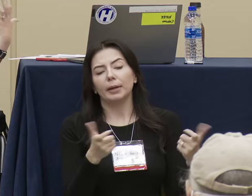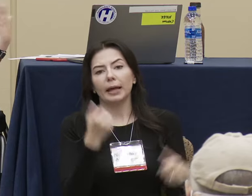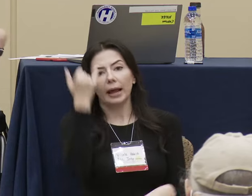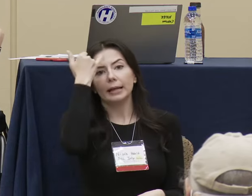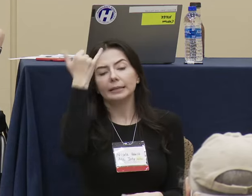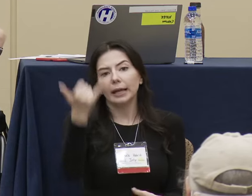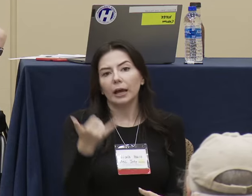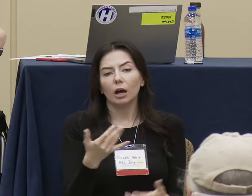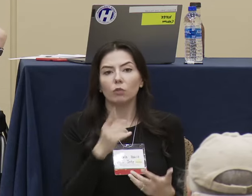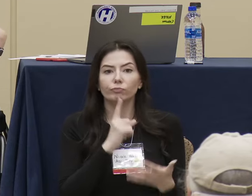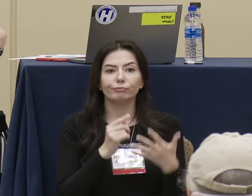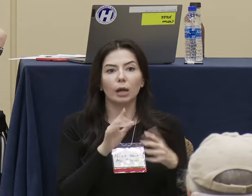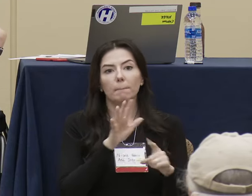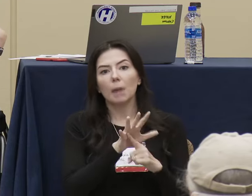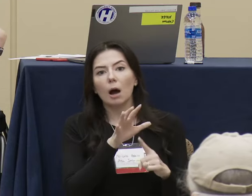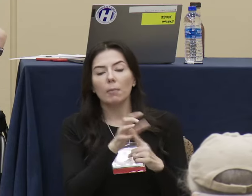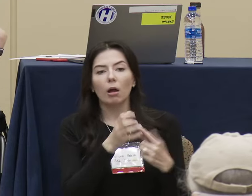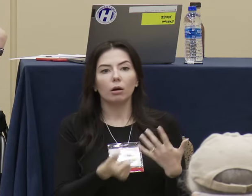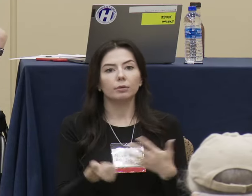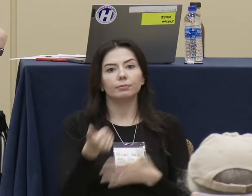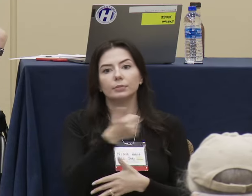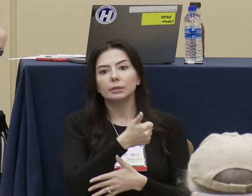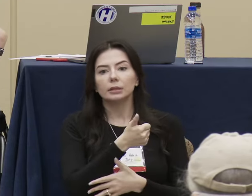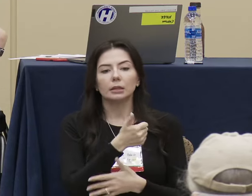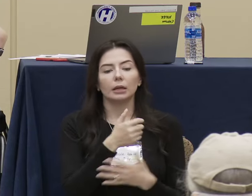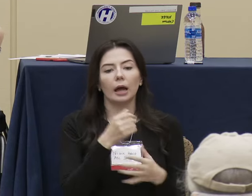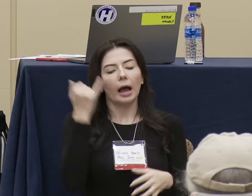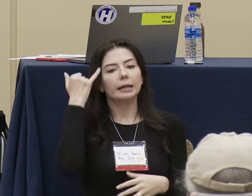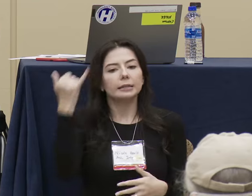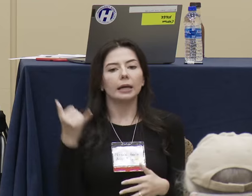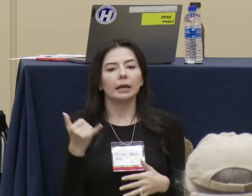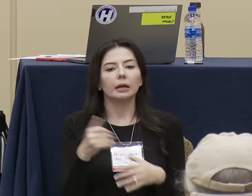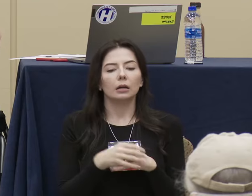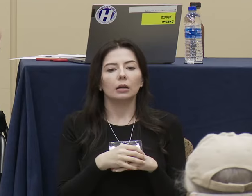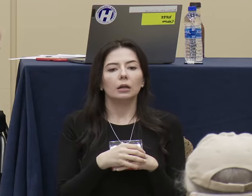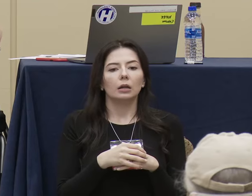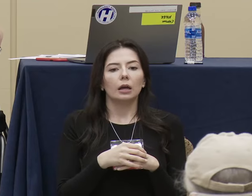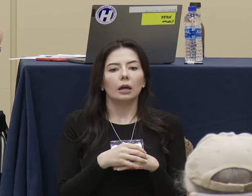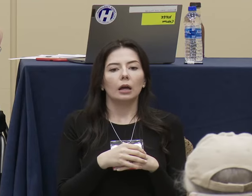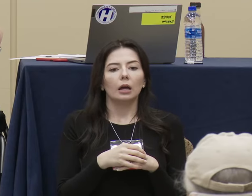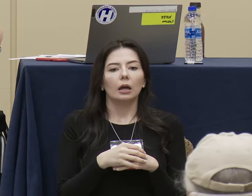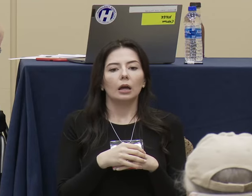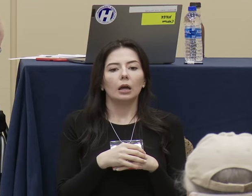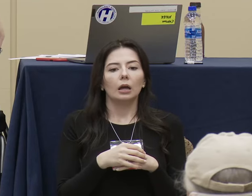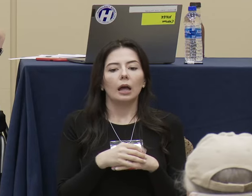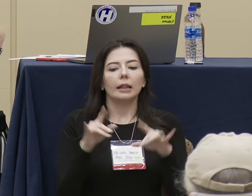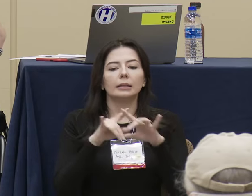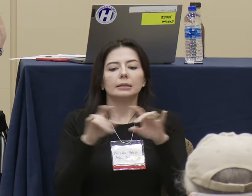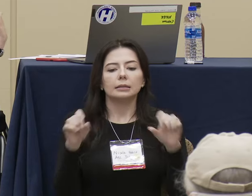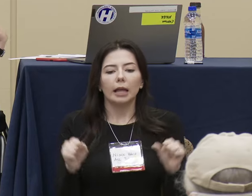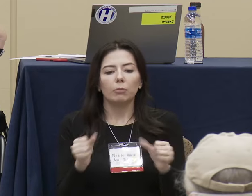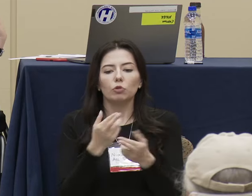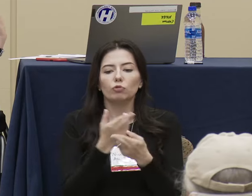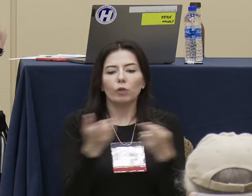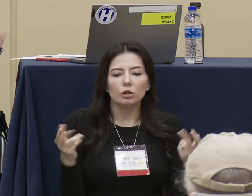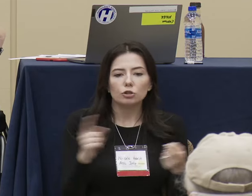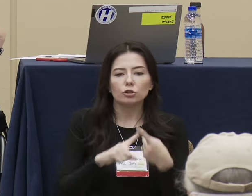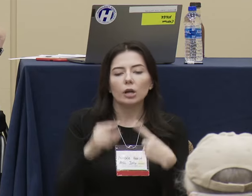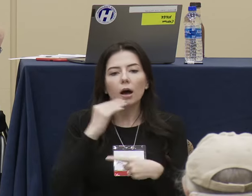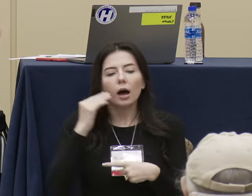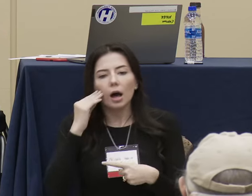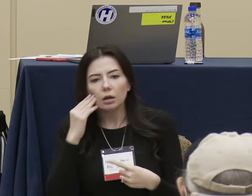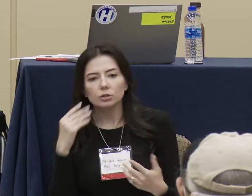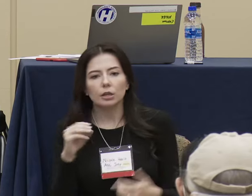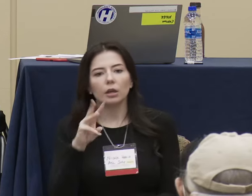became a prominent idea in a neoliberal context. At the same time that resources to housing, welfare,